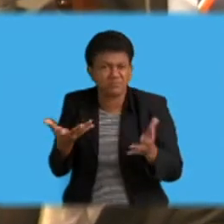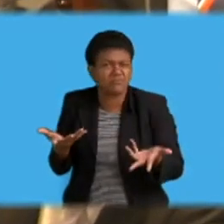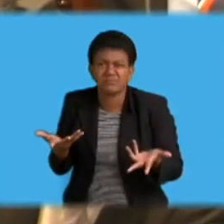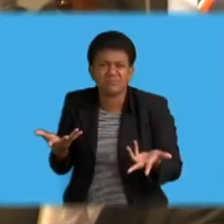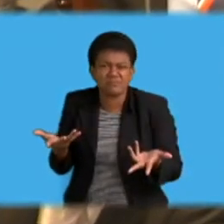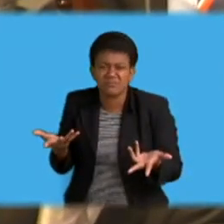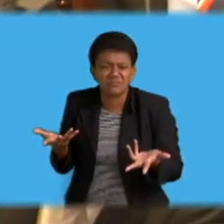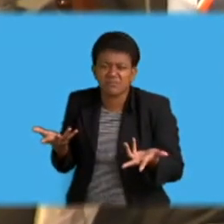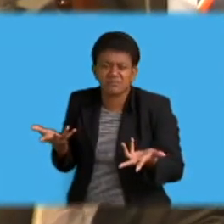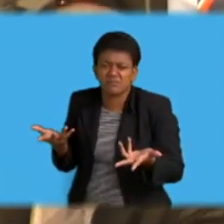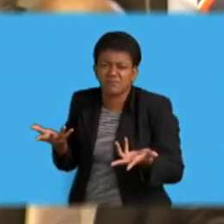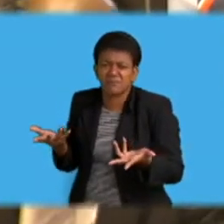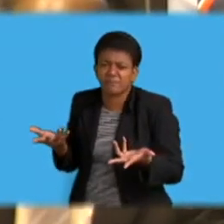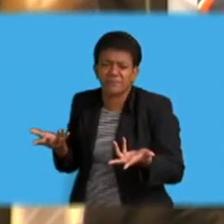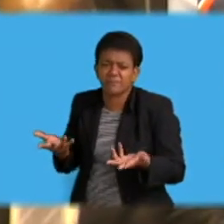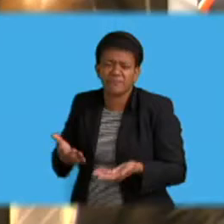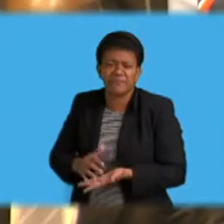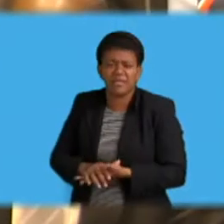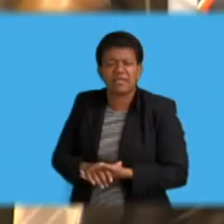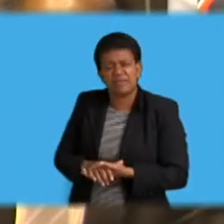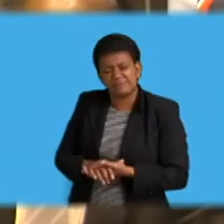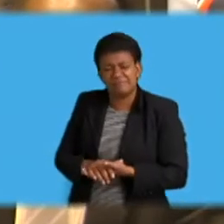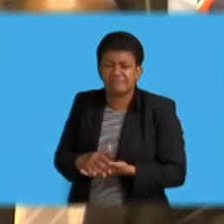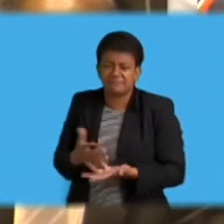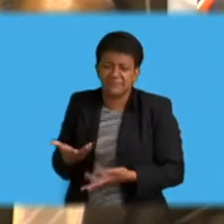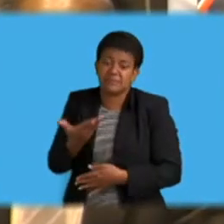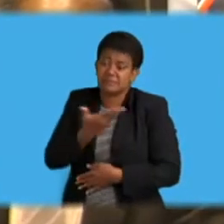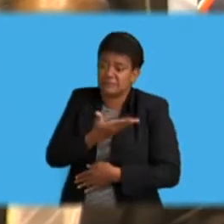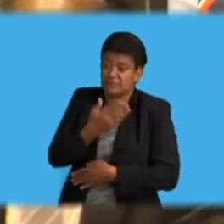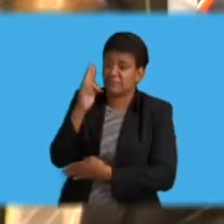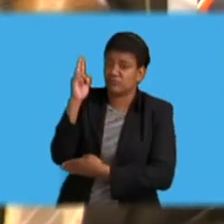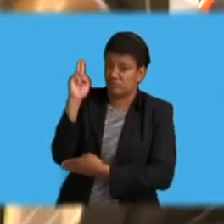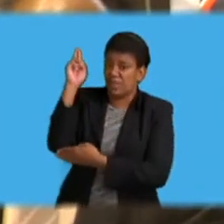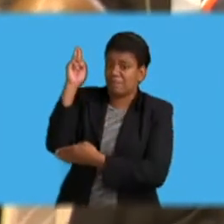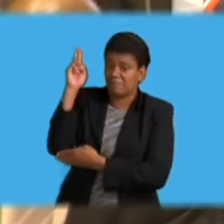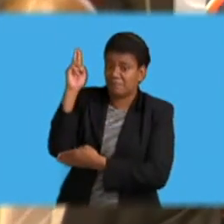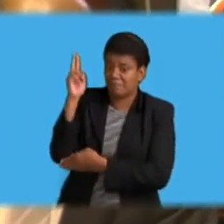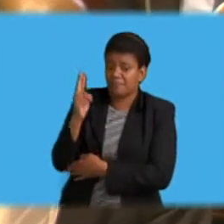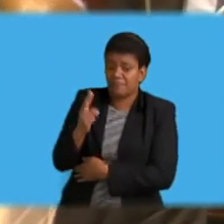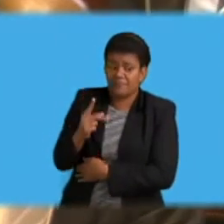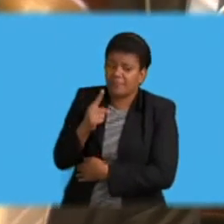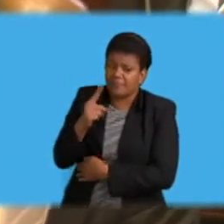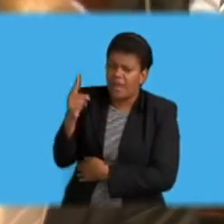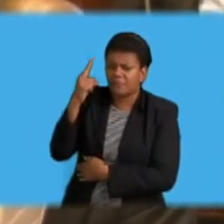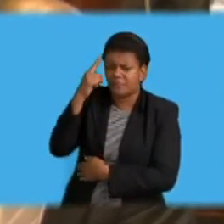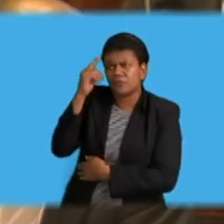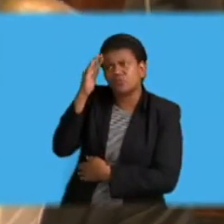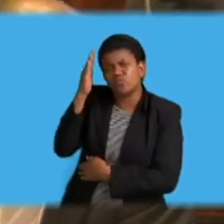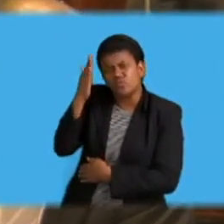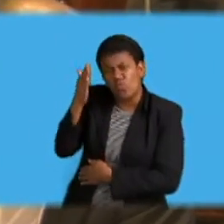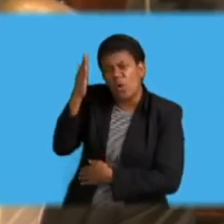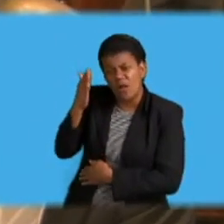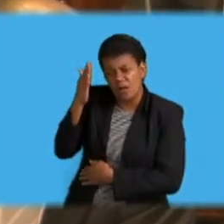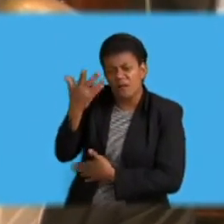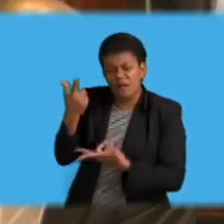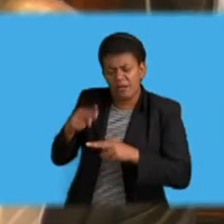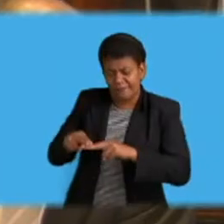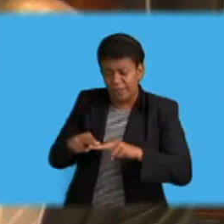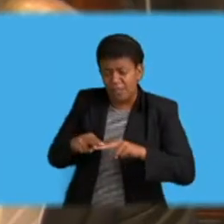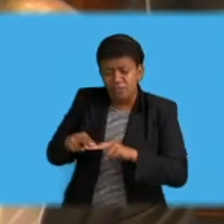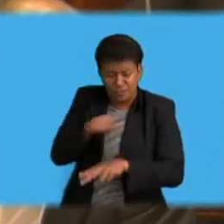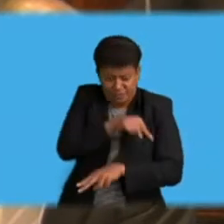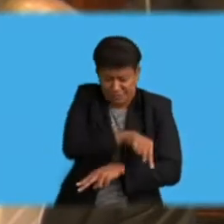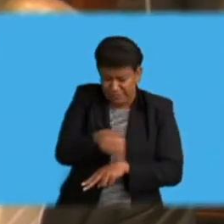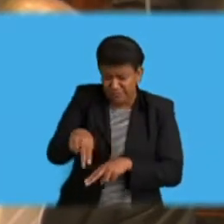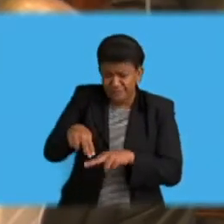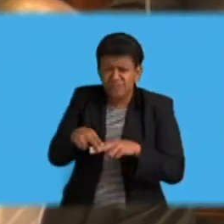much so that the representative of the area, Pertindi Saba of Fiji, which manages a number of schools in Fiji, walked